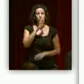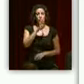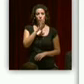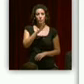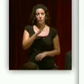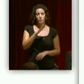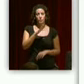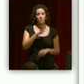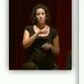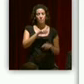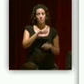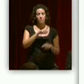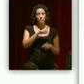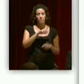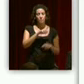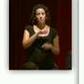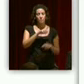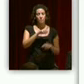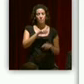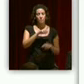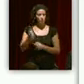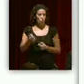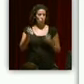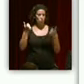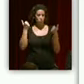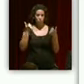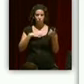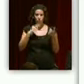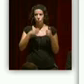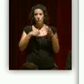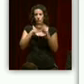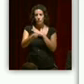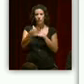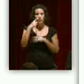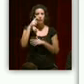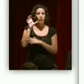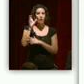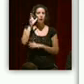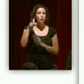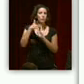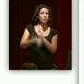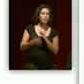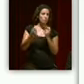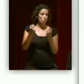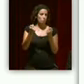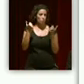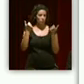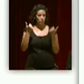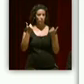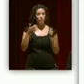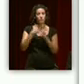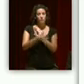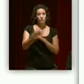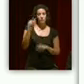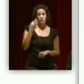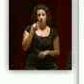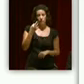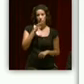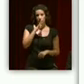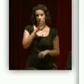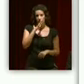It seems reasonable because there are not many movie theaters where you can go to watch a movie which is audio